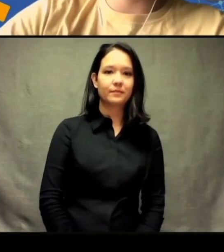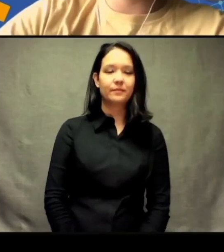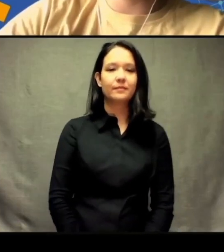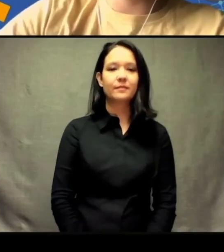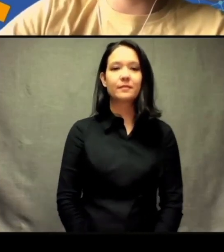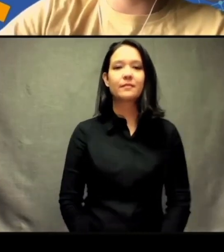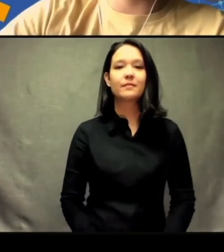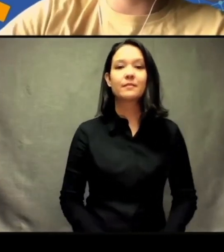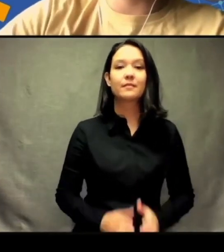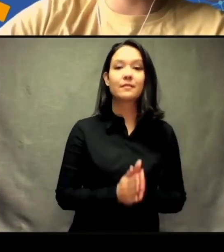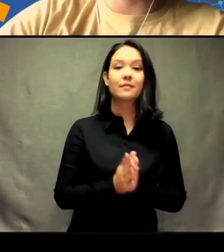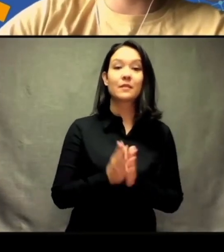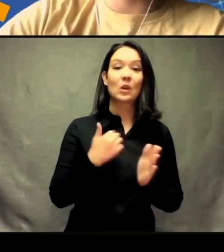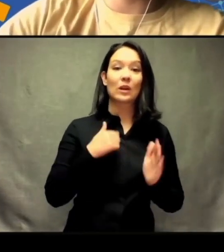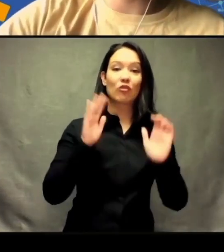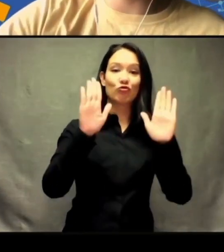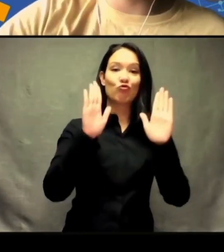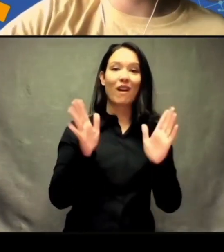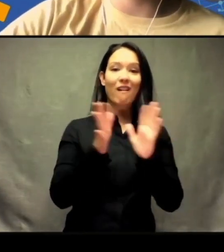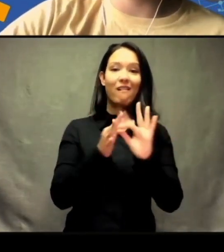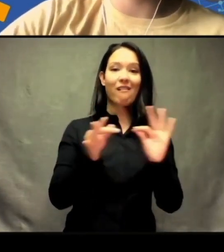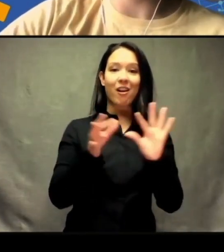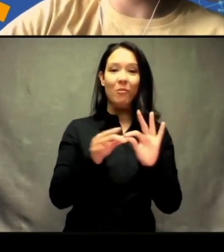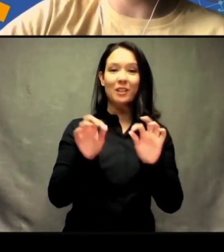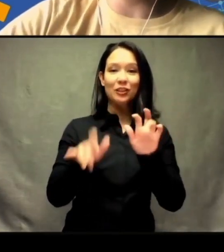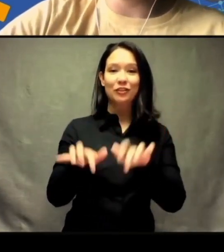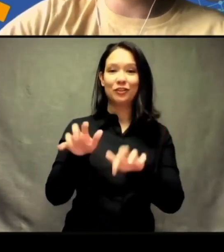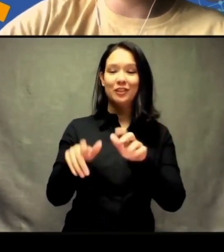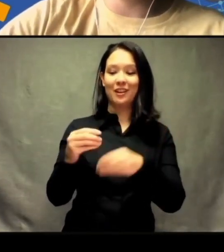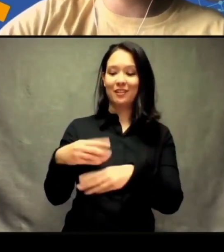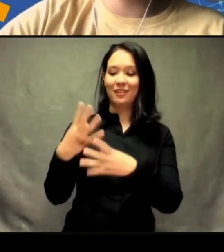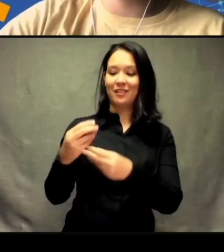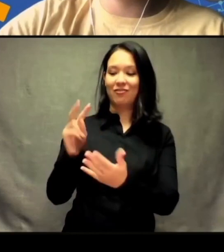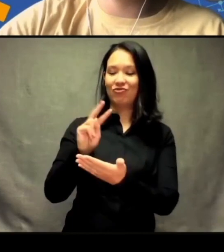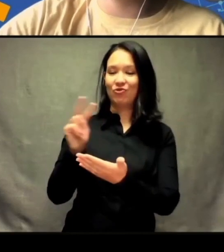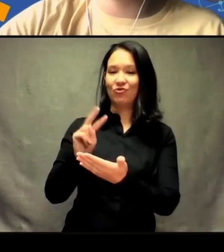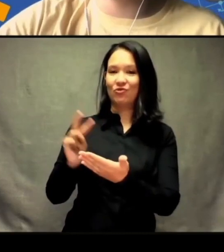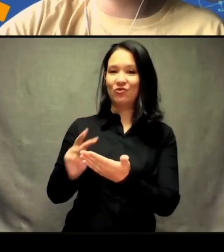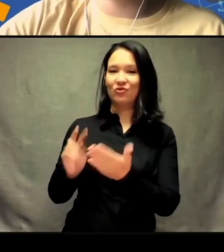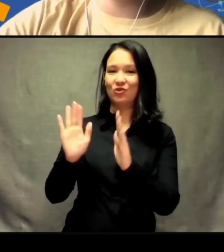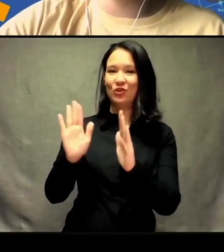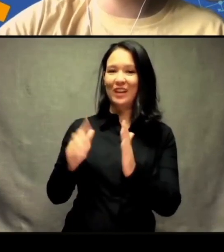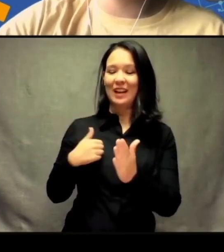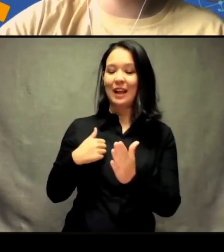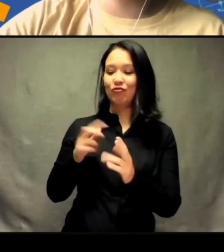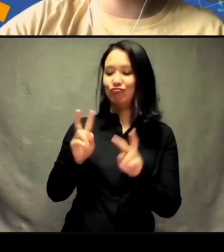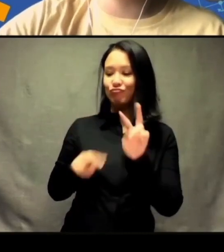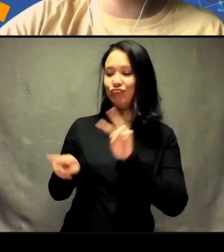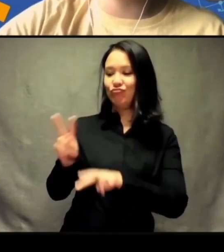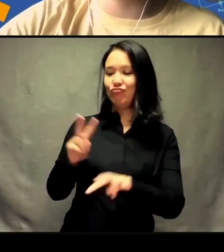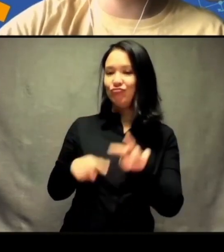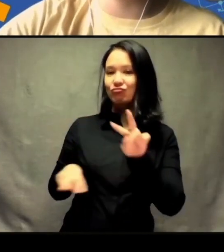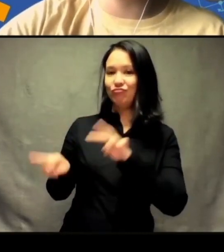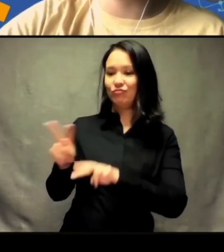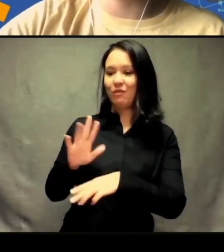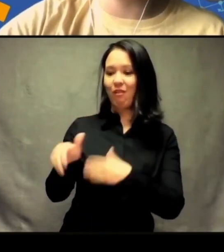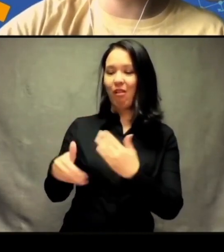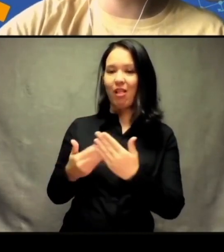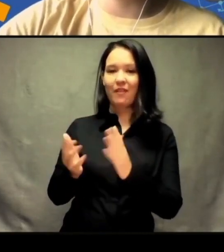We had some great comments in the chat, so I've just been taking some time to look at